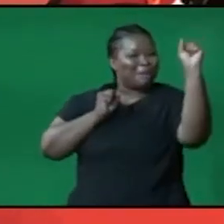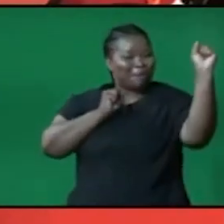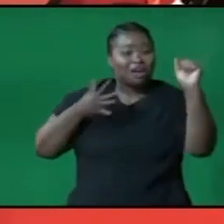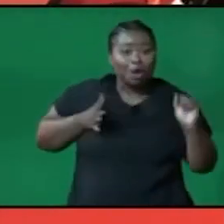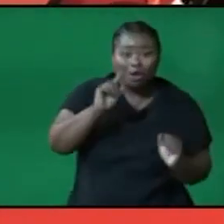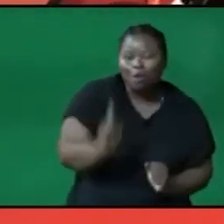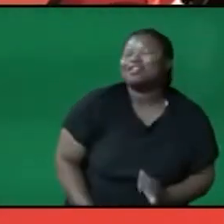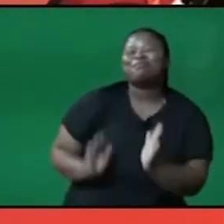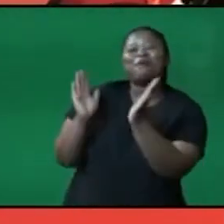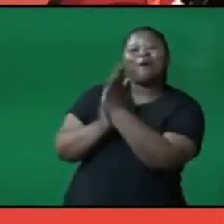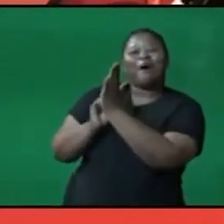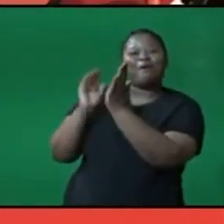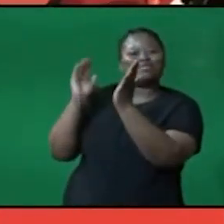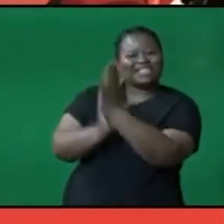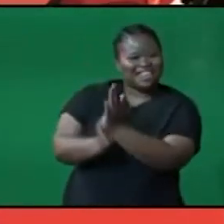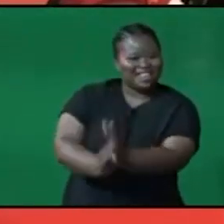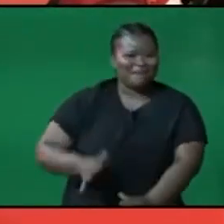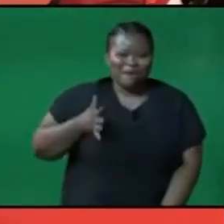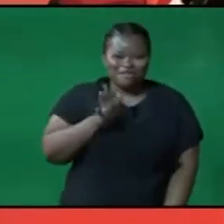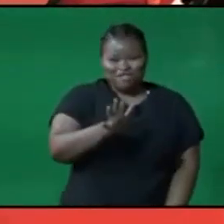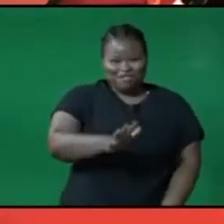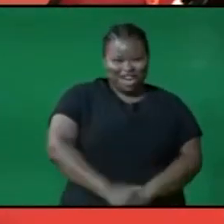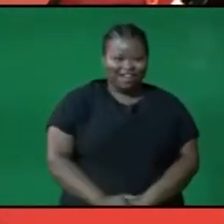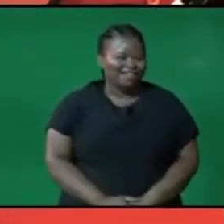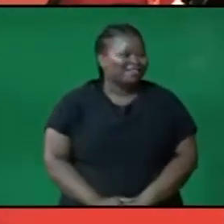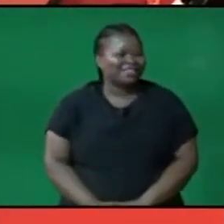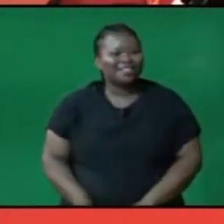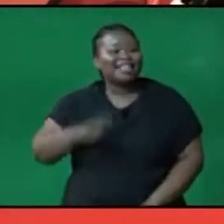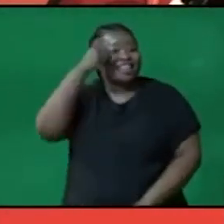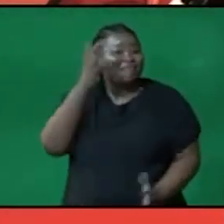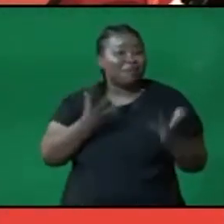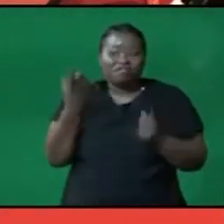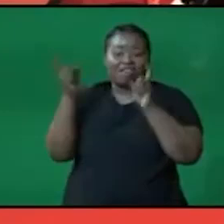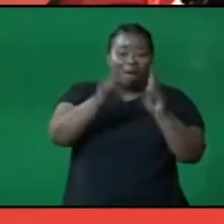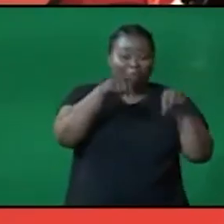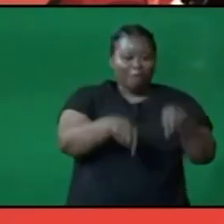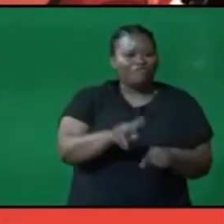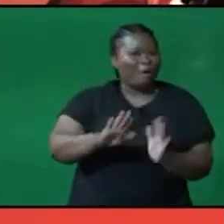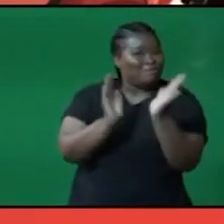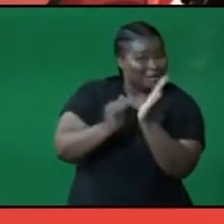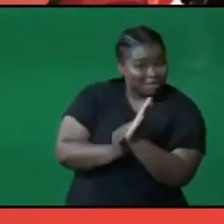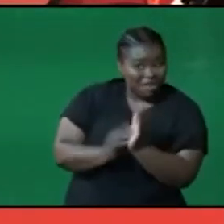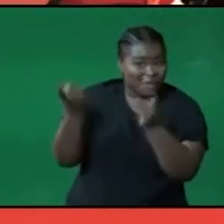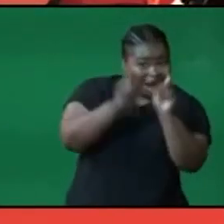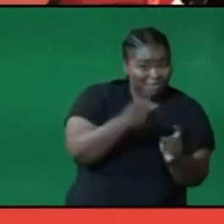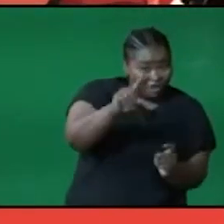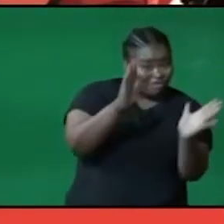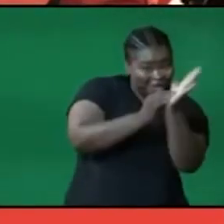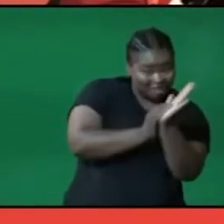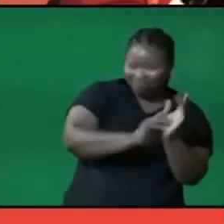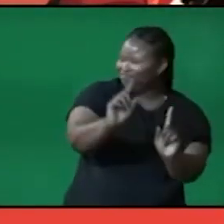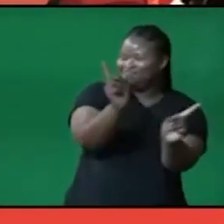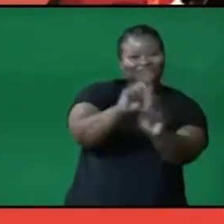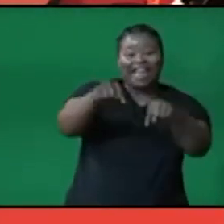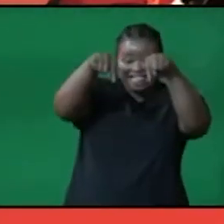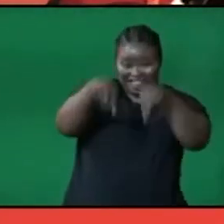want Mugozi. They thought they were coming here for Mugozi. You are not coming here for Mugozi. This